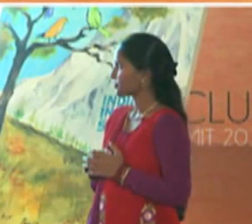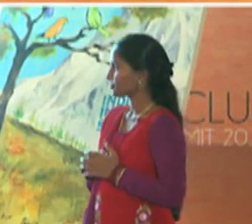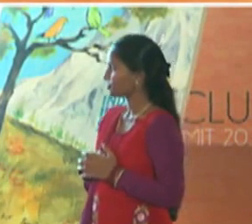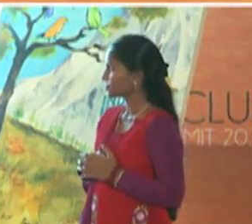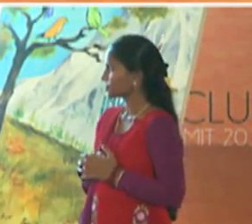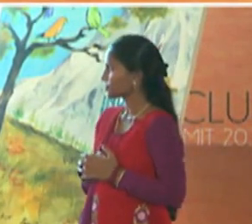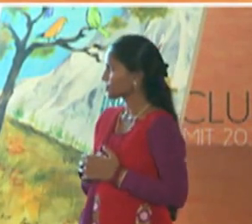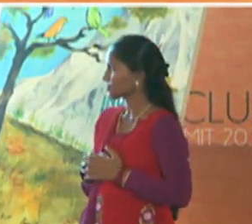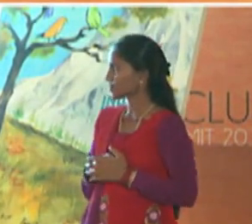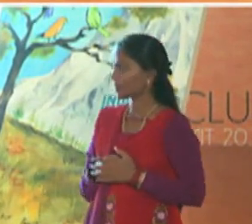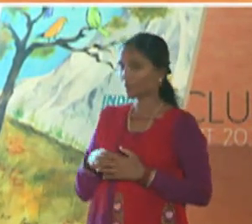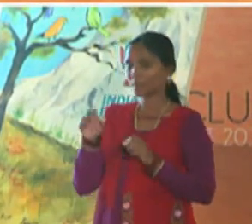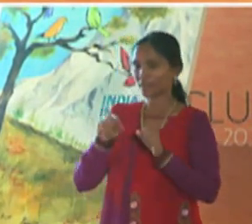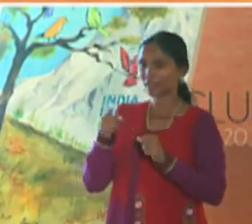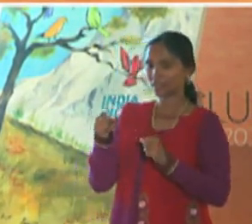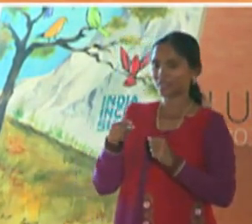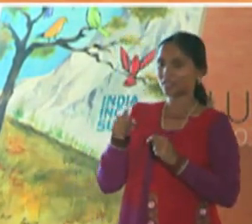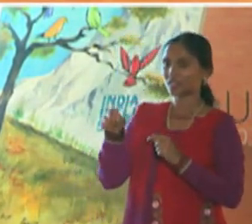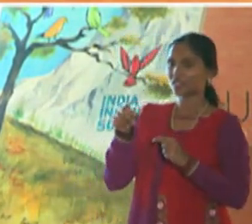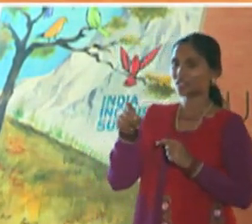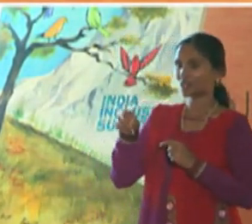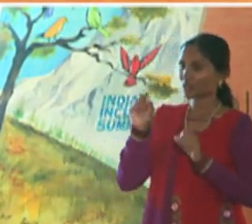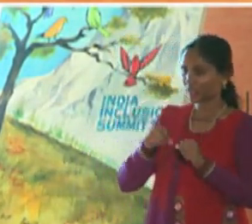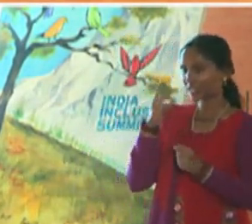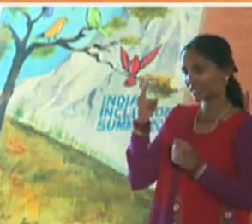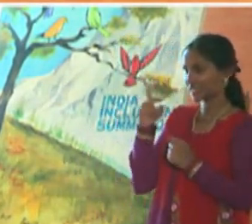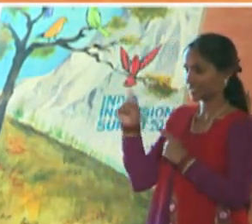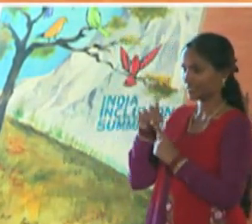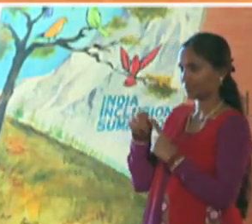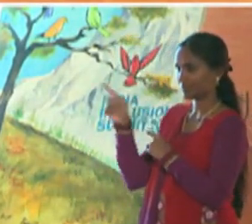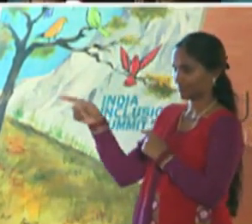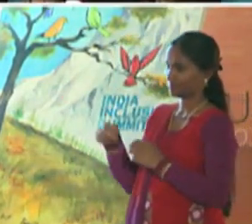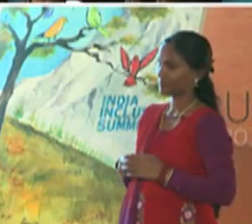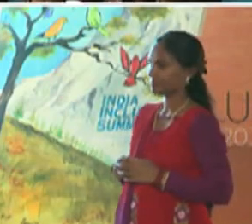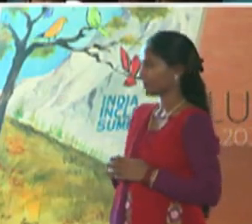CHUSKIT.in, and then send all your rich friends with deep pockets. Thank you.